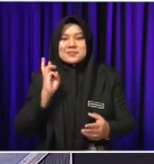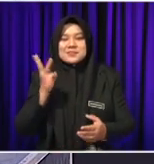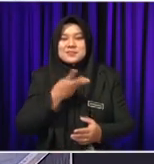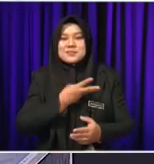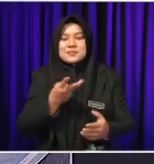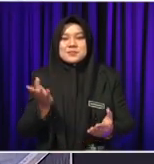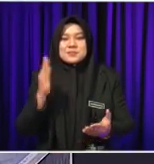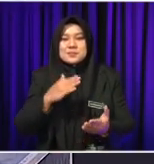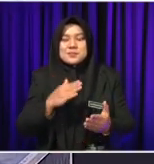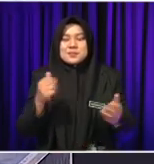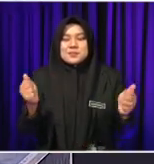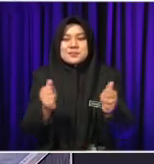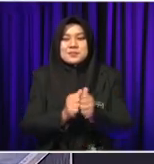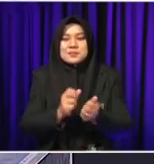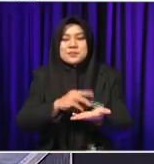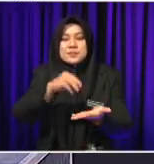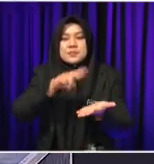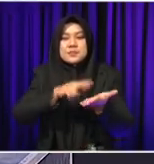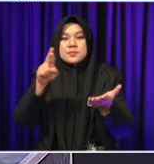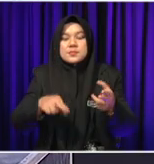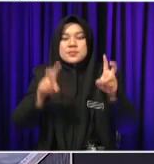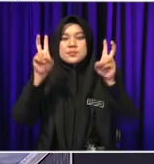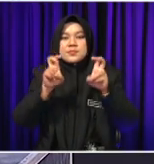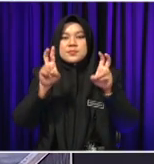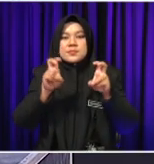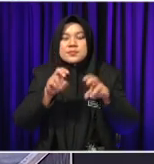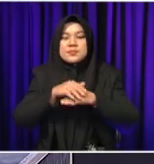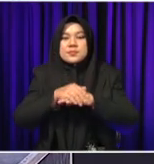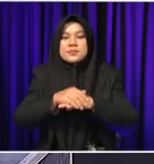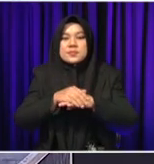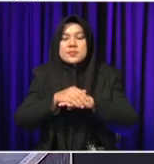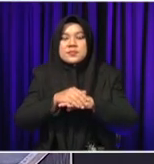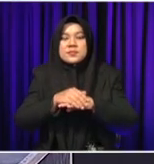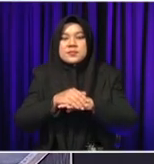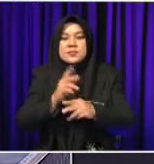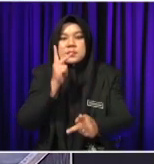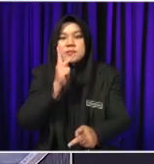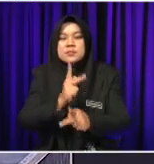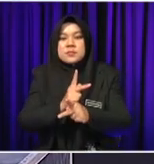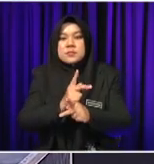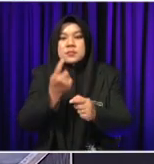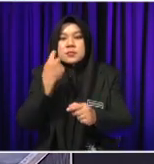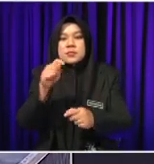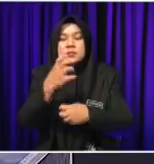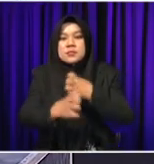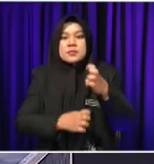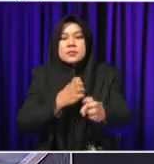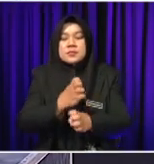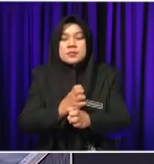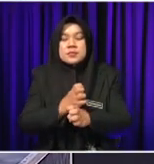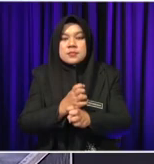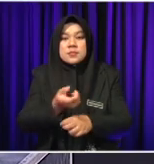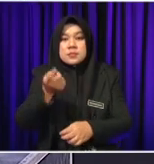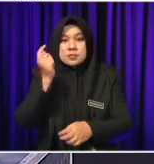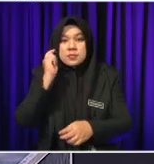Menengah Rendah with our topic for today, Bahasa Inggeris, and we're about saving the earth. But before that, just now